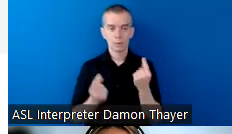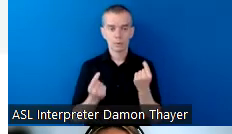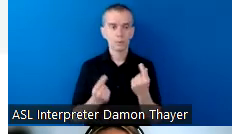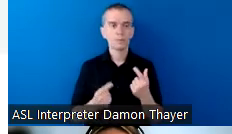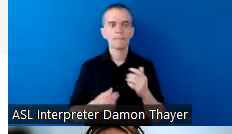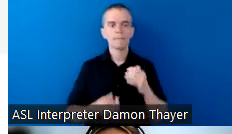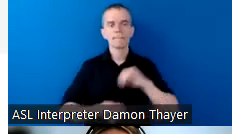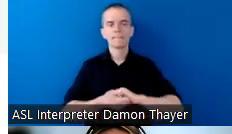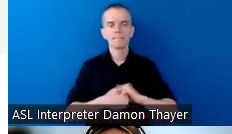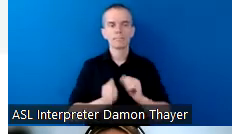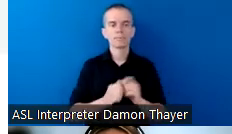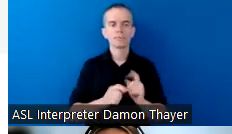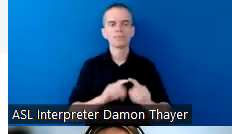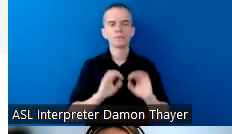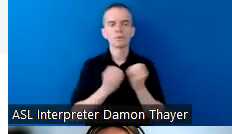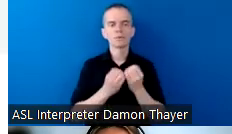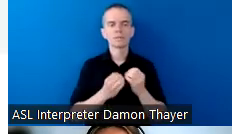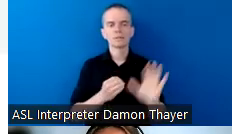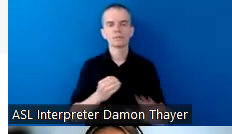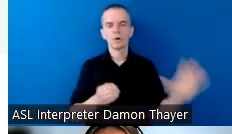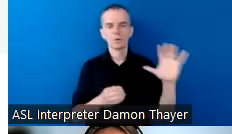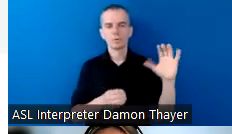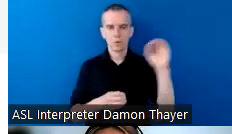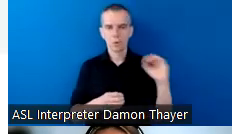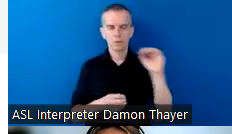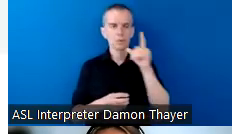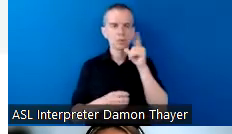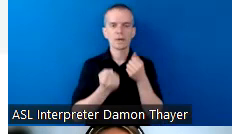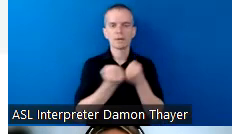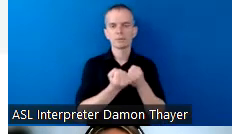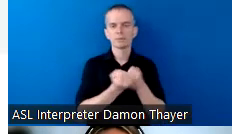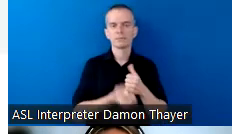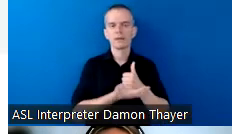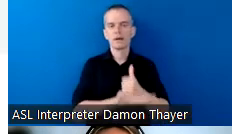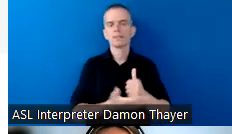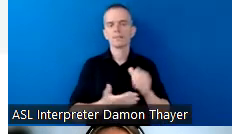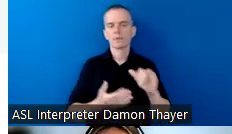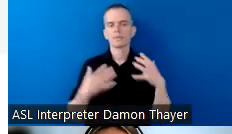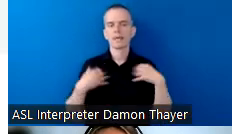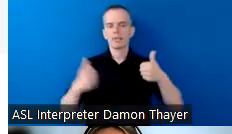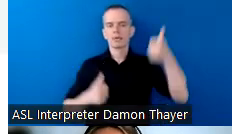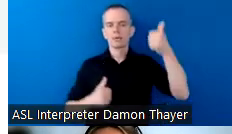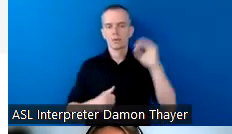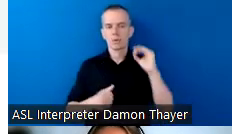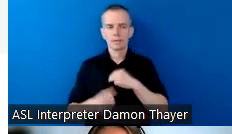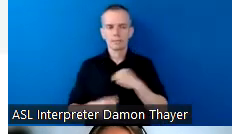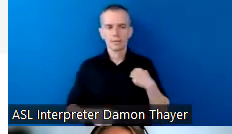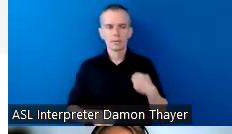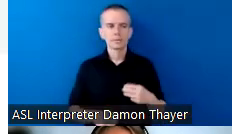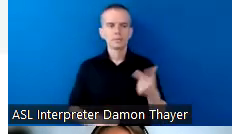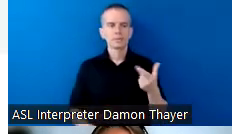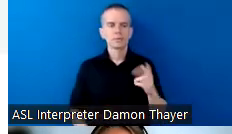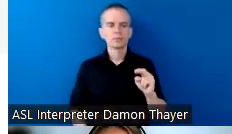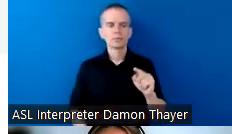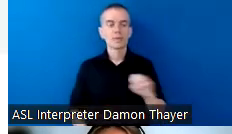partnering with organizations statewide who can help support these Healthier Oregon members. Our grantee partners have already